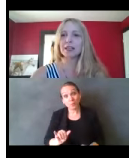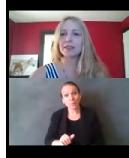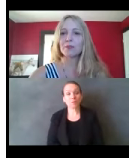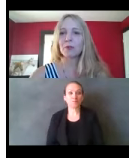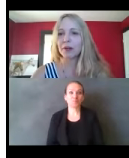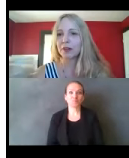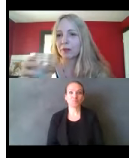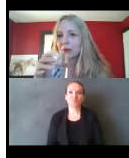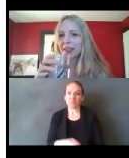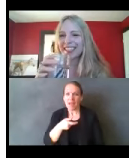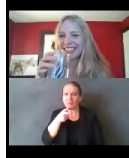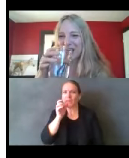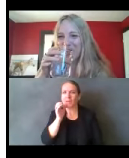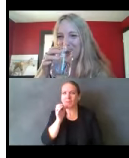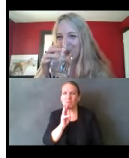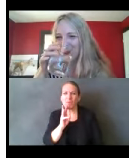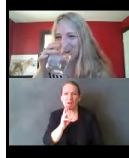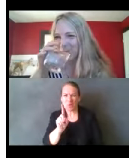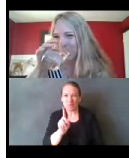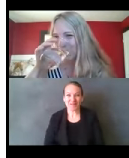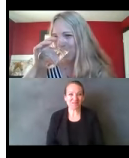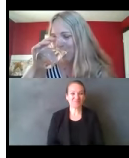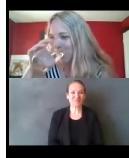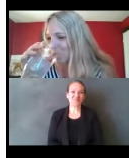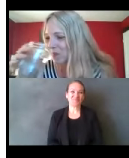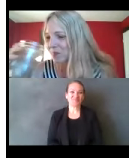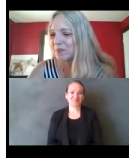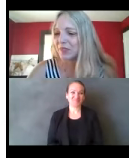I'm going to take a sip of water here real quick.